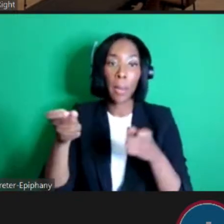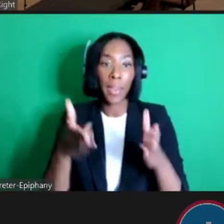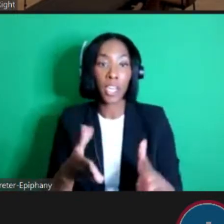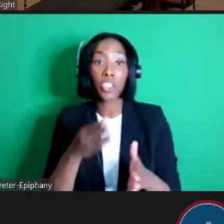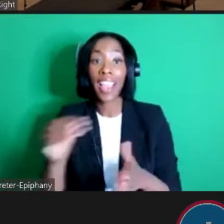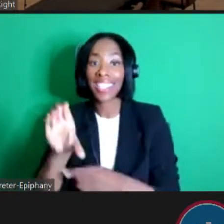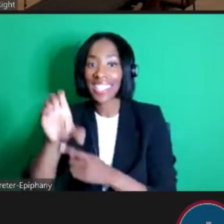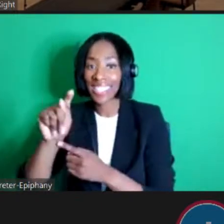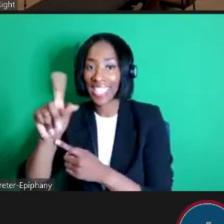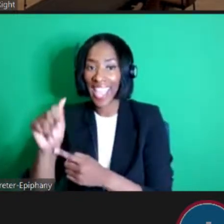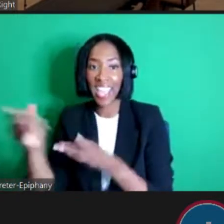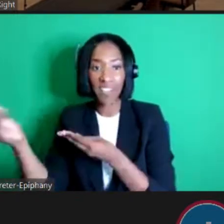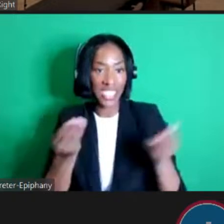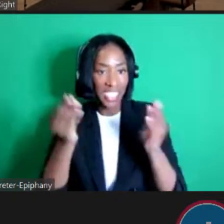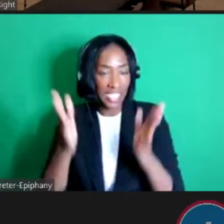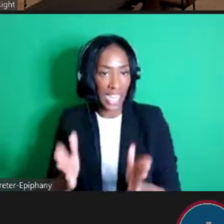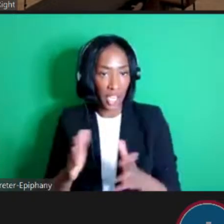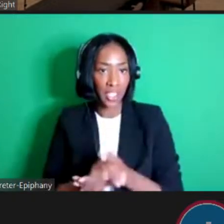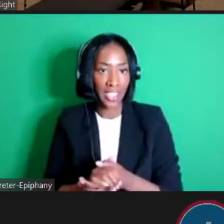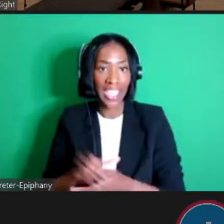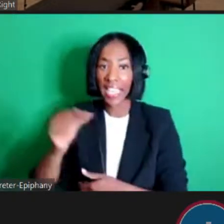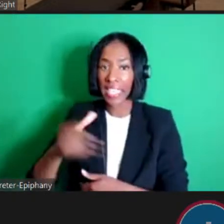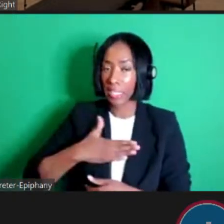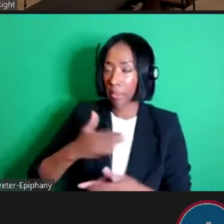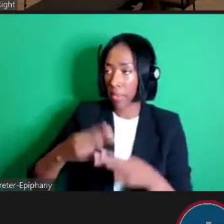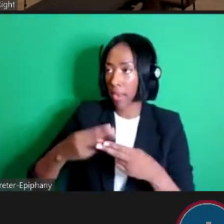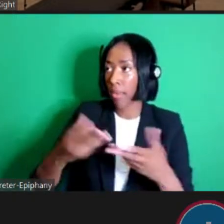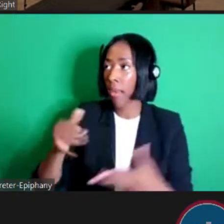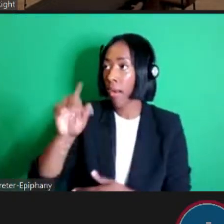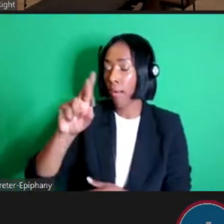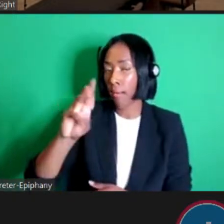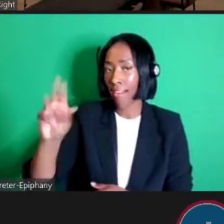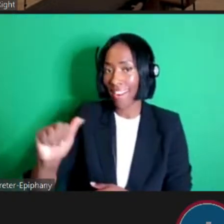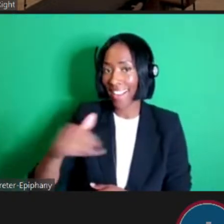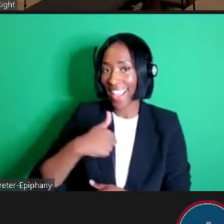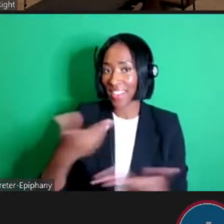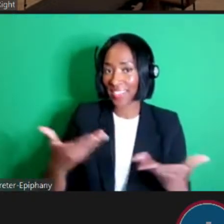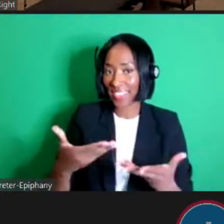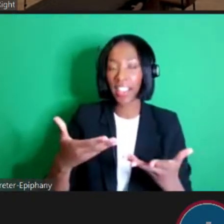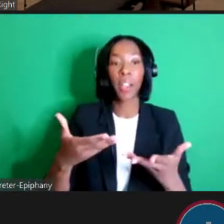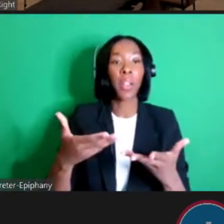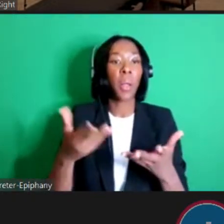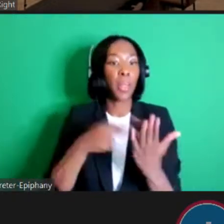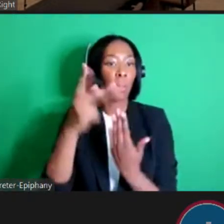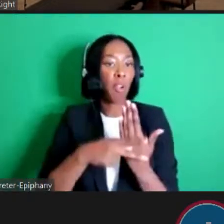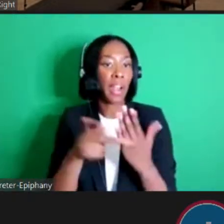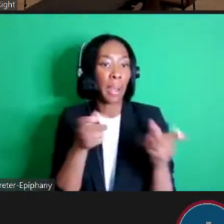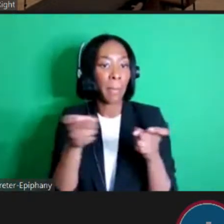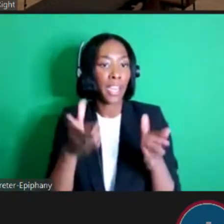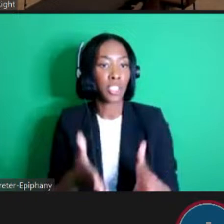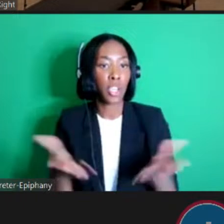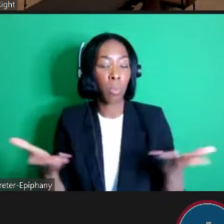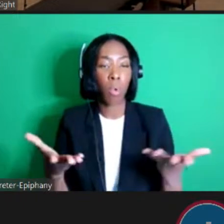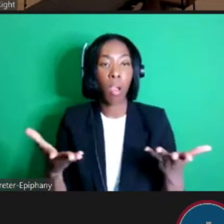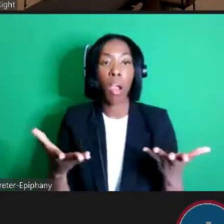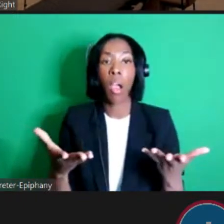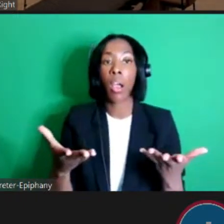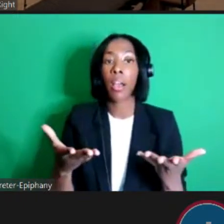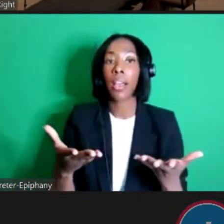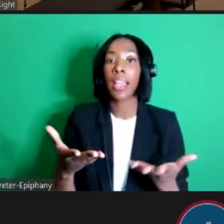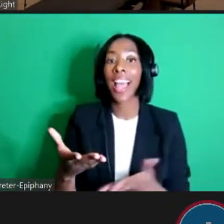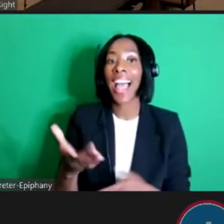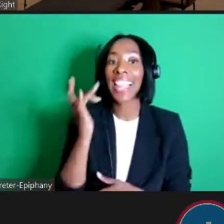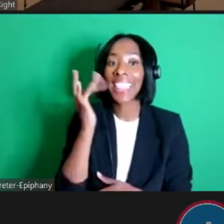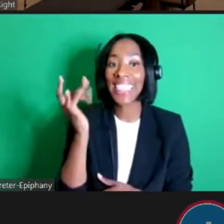facilitator. Thank you. Yes, so my name is Irma Gomez Ferrer. I'm the ADA Compliance Programs Manager. I am a light